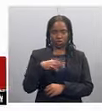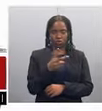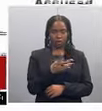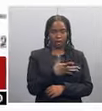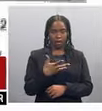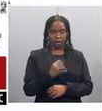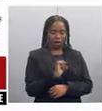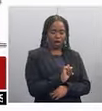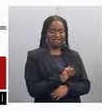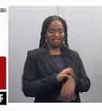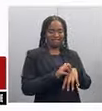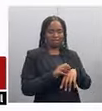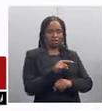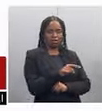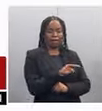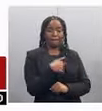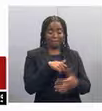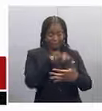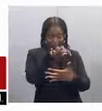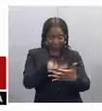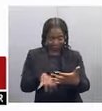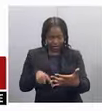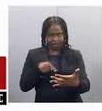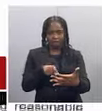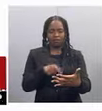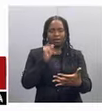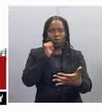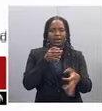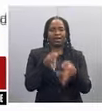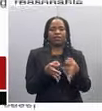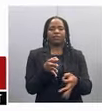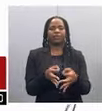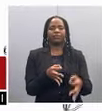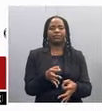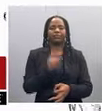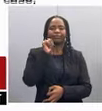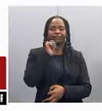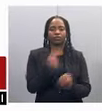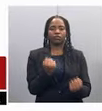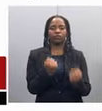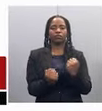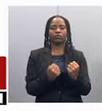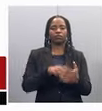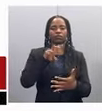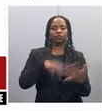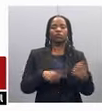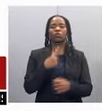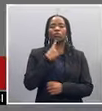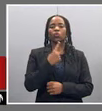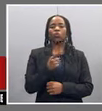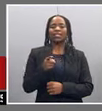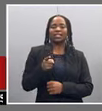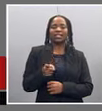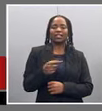him. These details are contained in Saunders' plea explanation read out in court. In it, he says Courtney